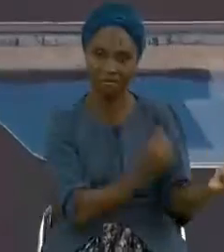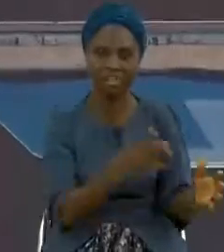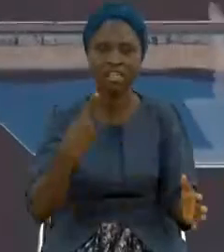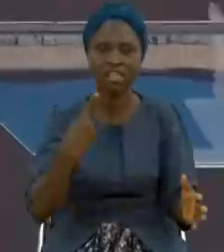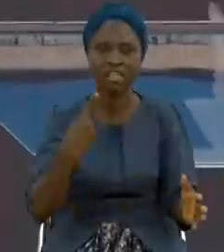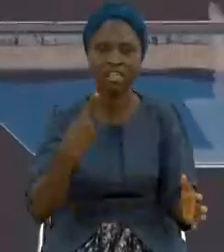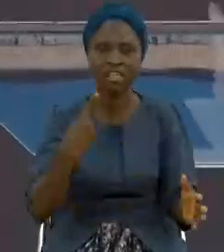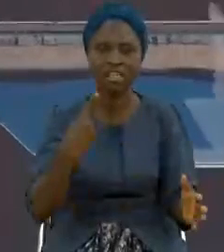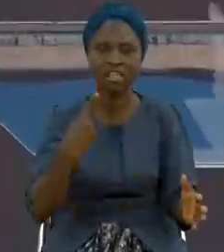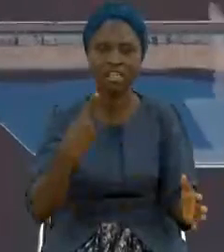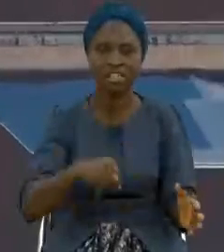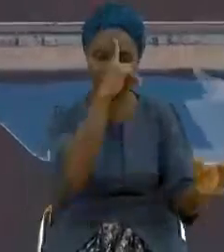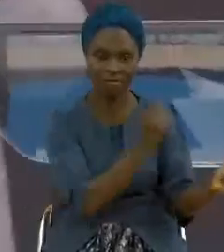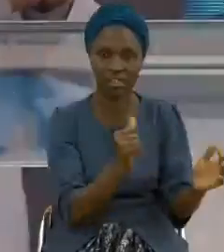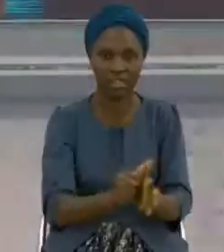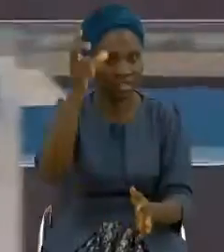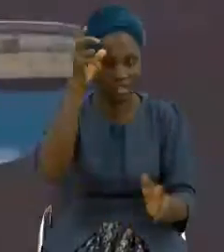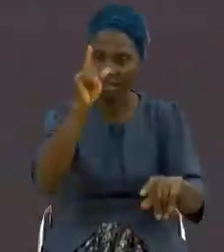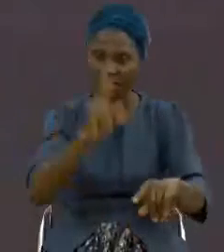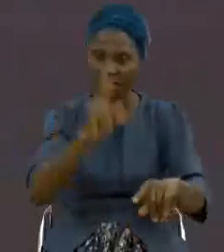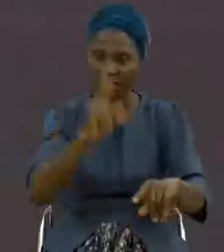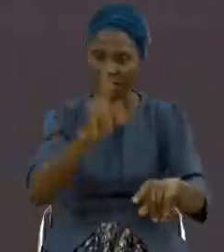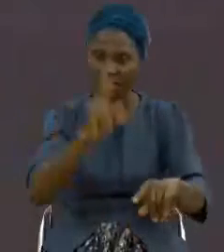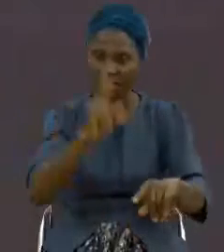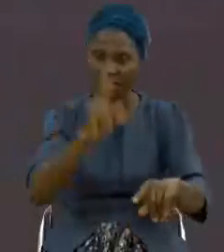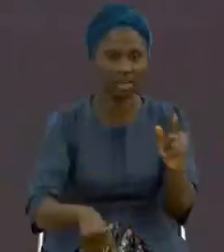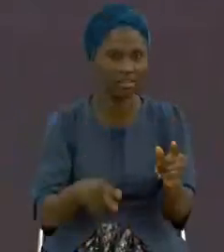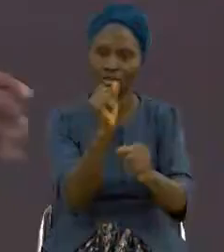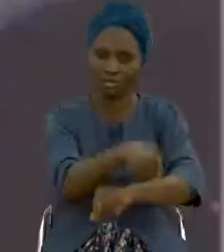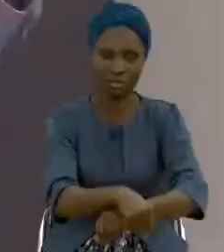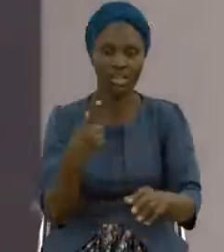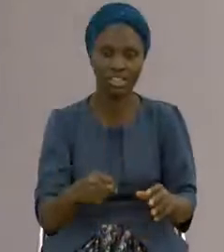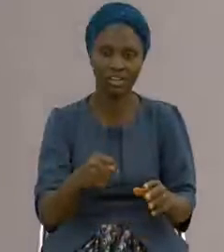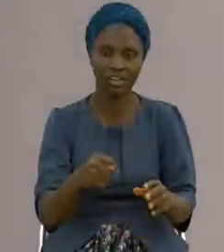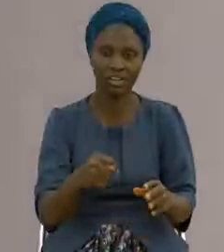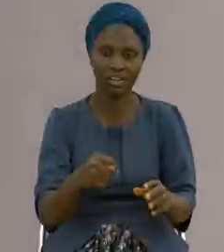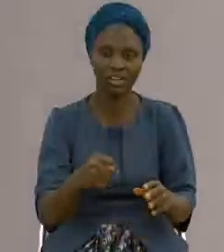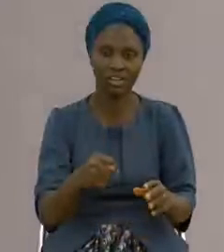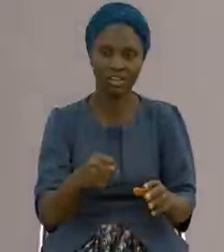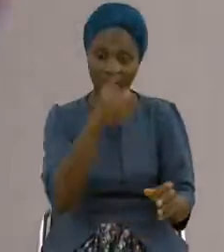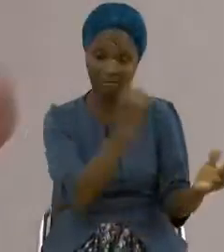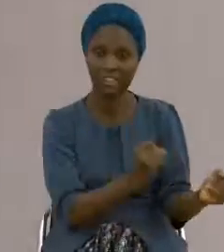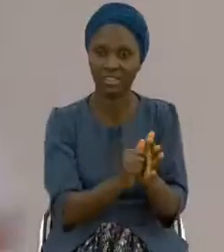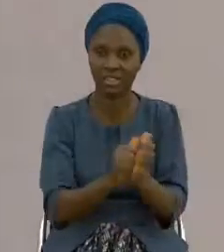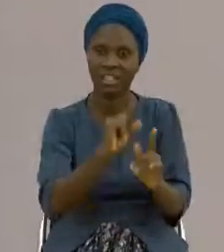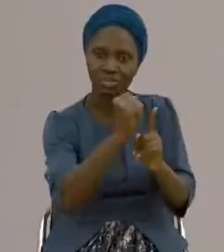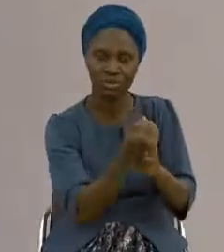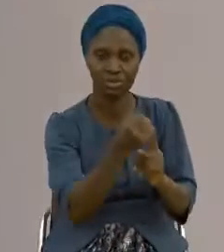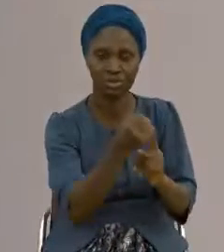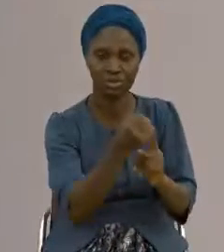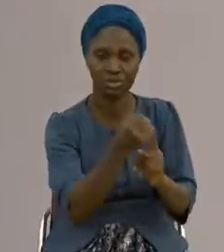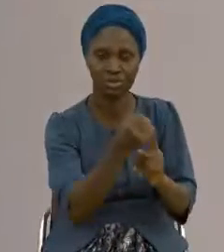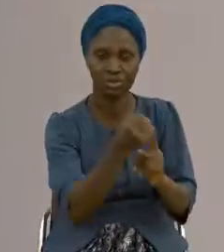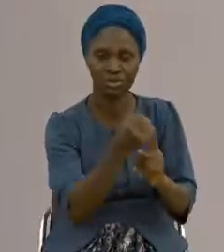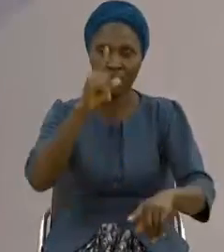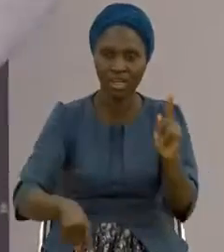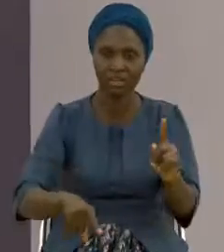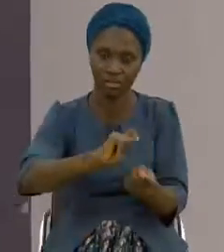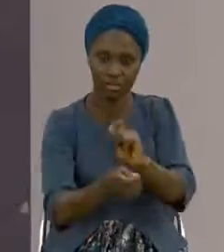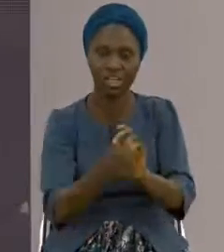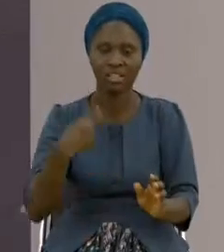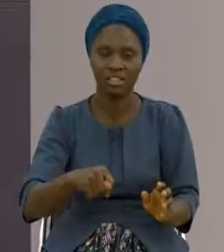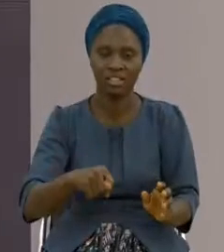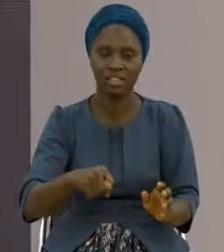A faith that situations cannot retard. A faith that nothing on